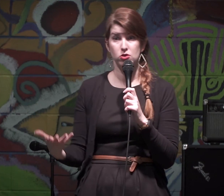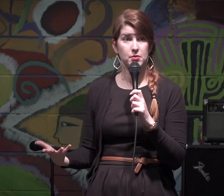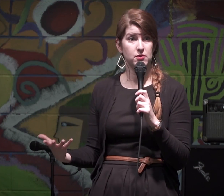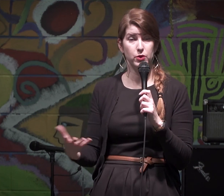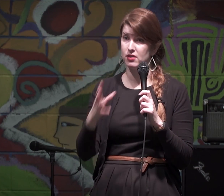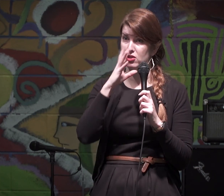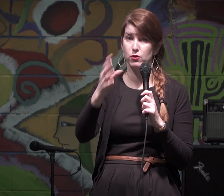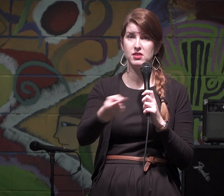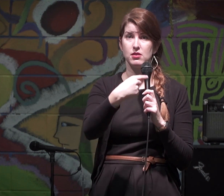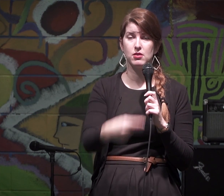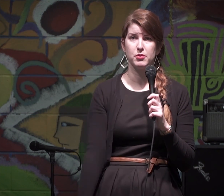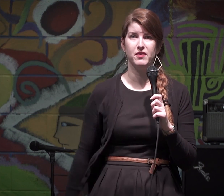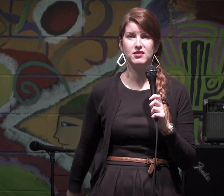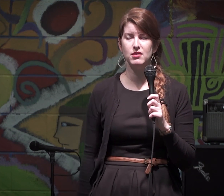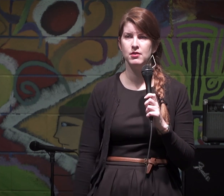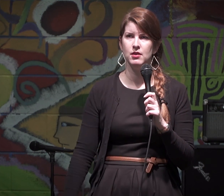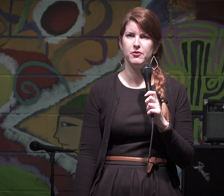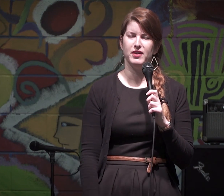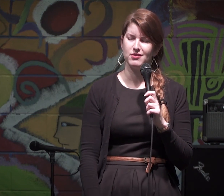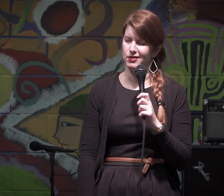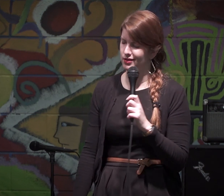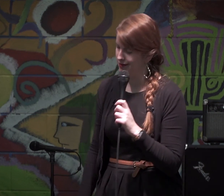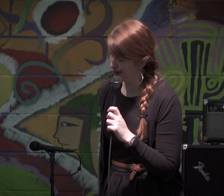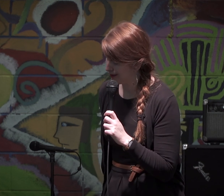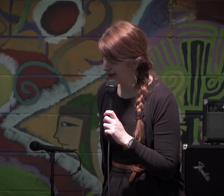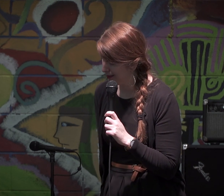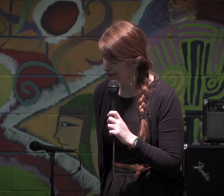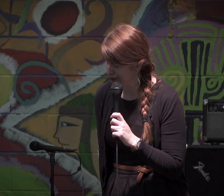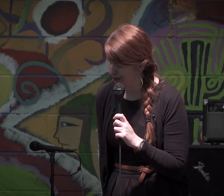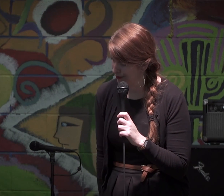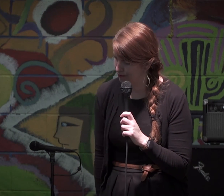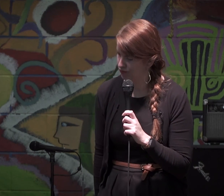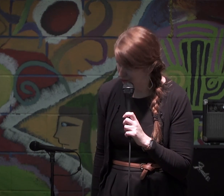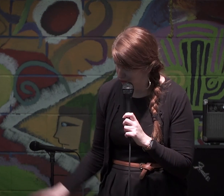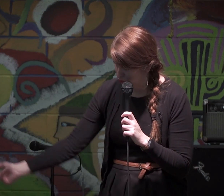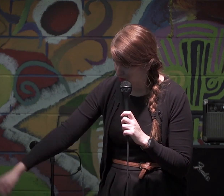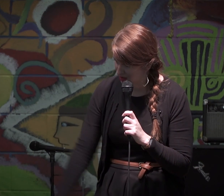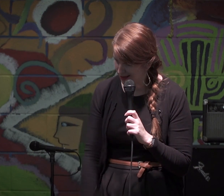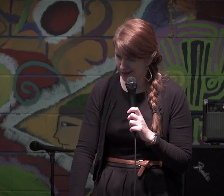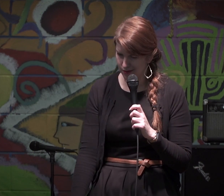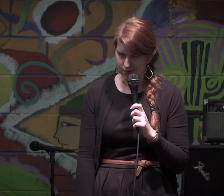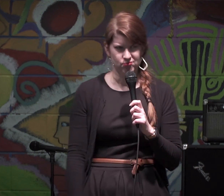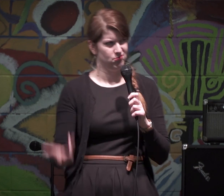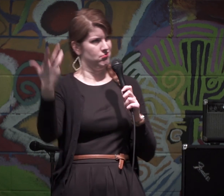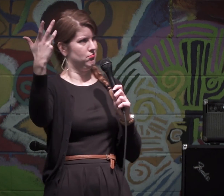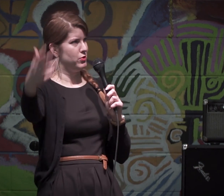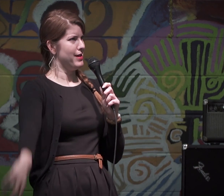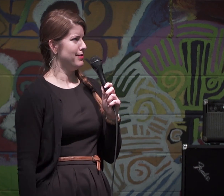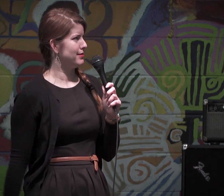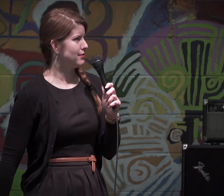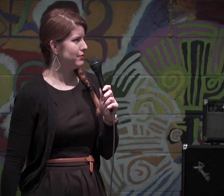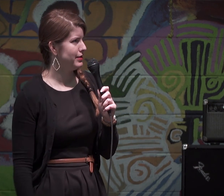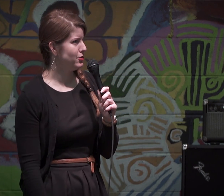So her job is to voice it. She voices it to the professor. Professor looks at her and is like, young lady, do you know what this class is?